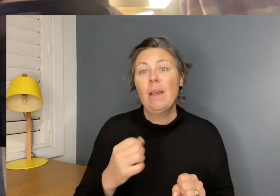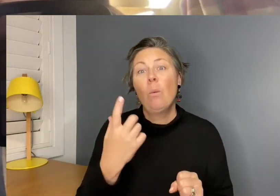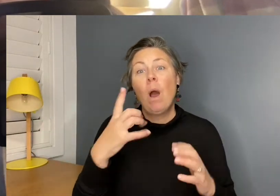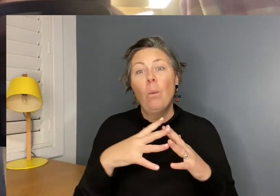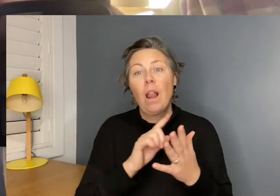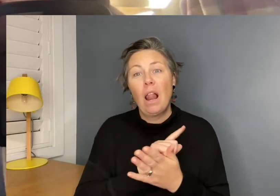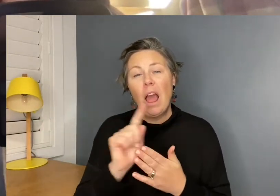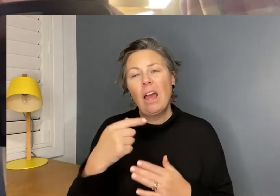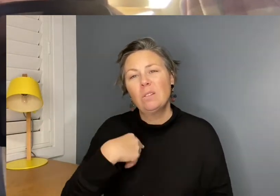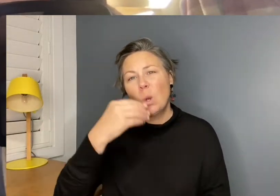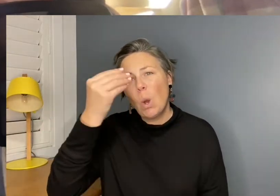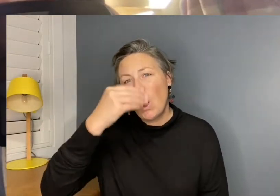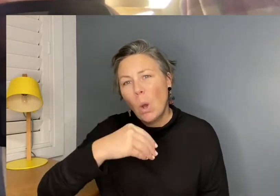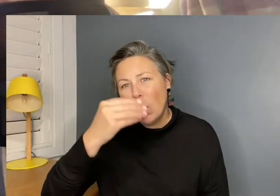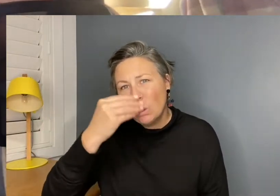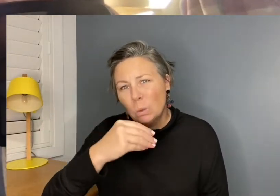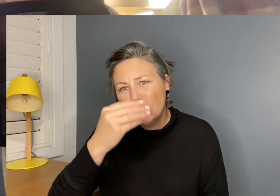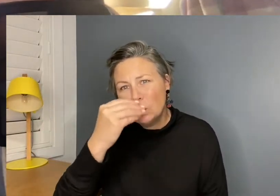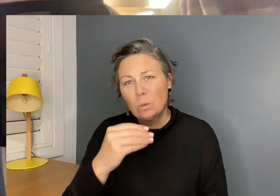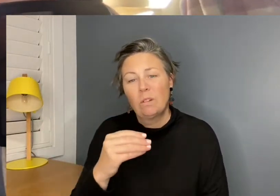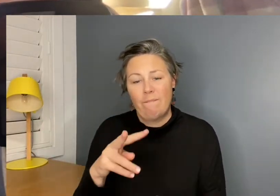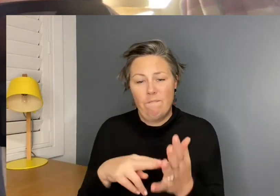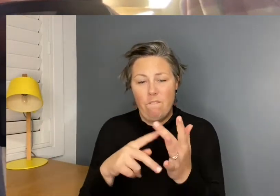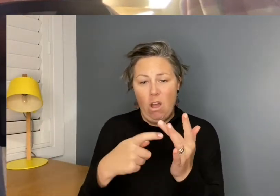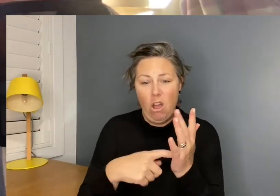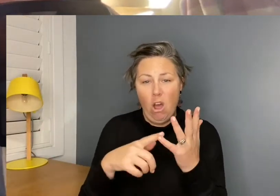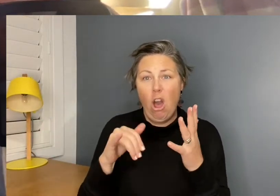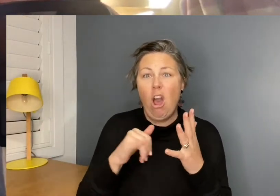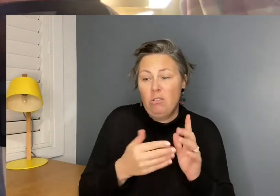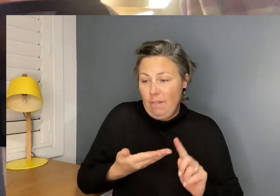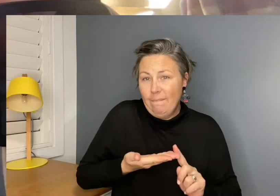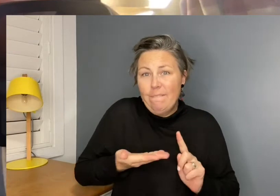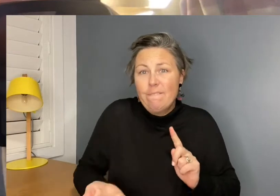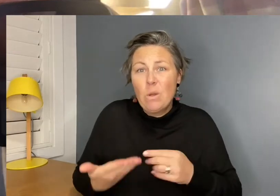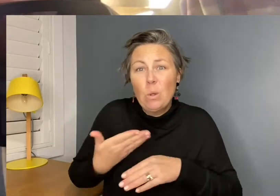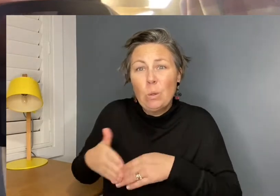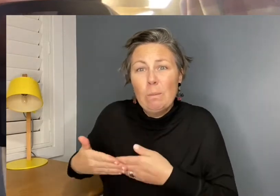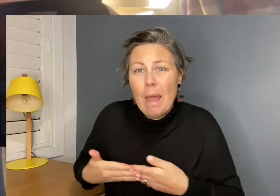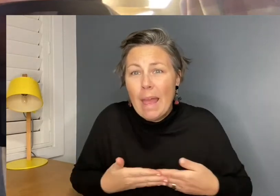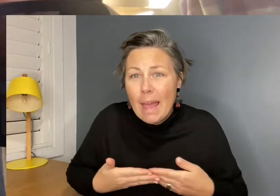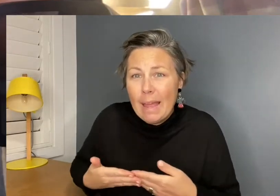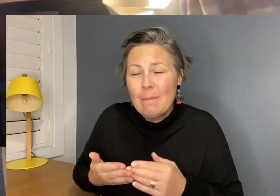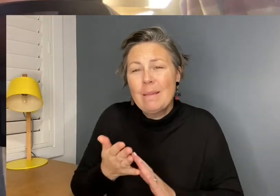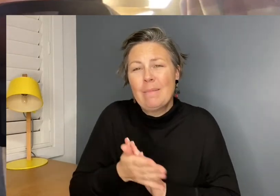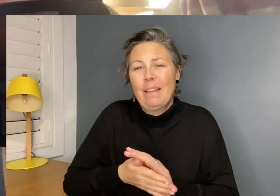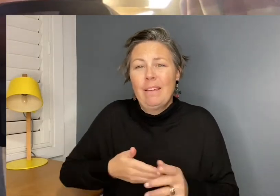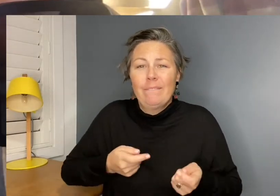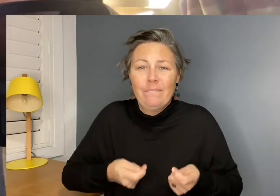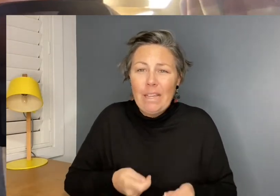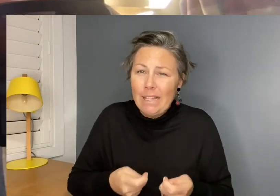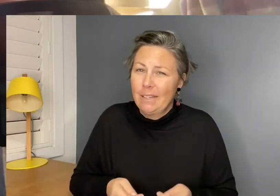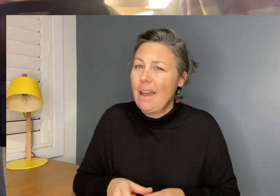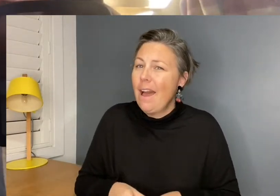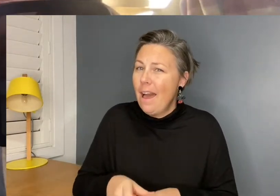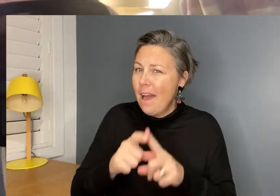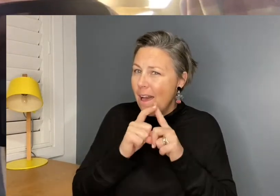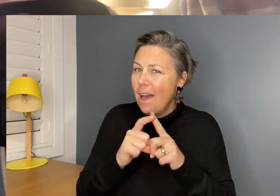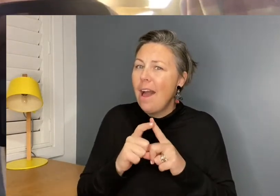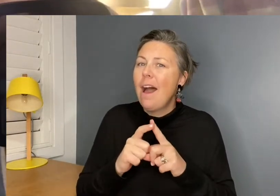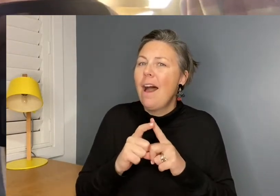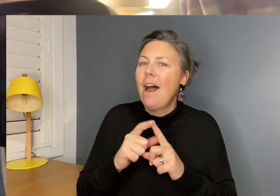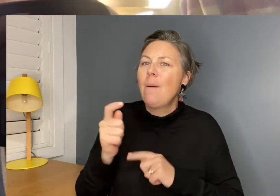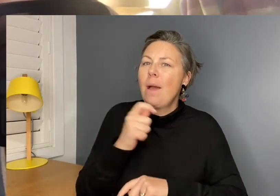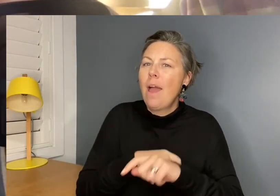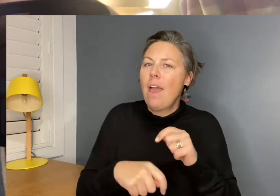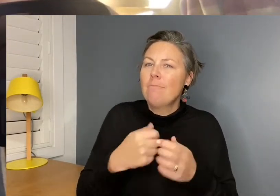a nasty cold virus, which Ren ended up with as well. And that made the feeding quite difficult to get in a rhythm